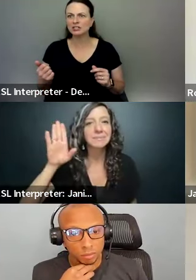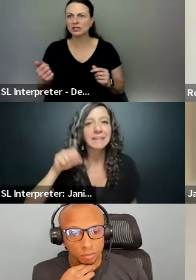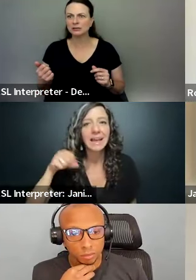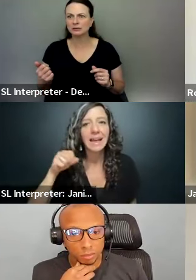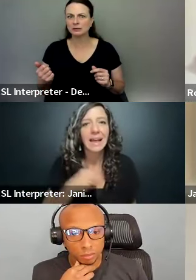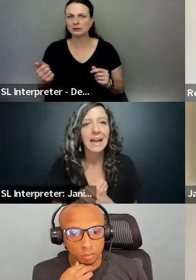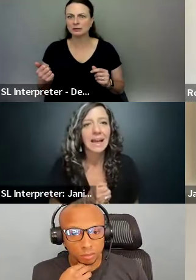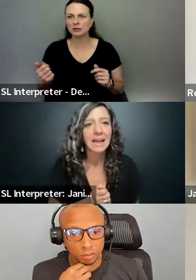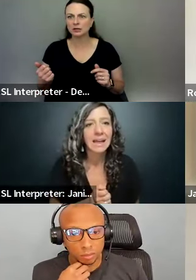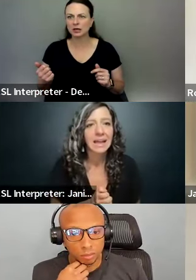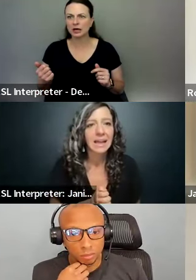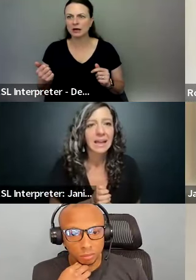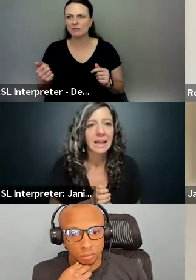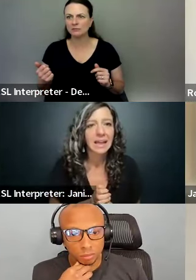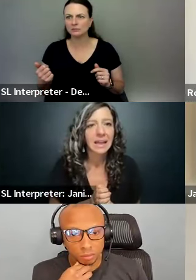Question.